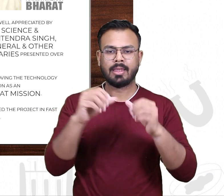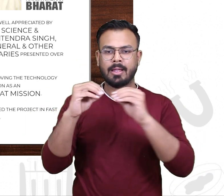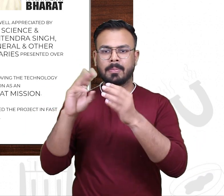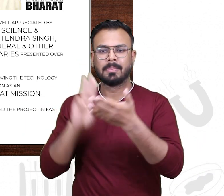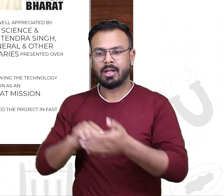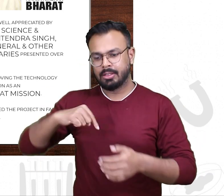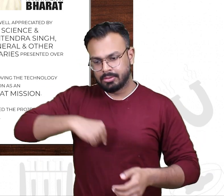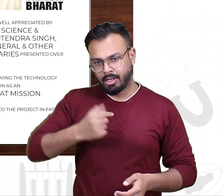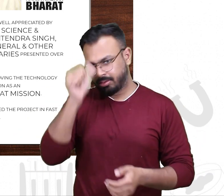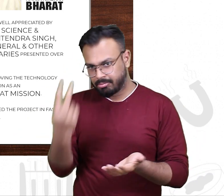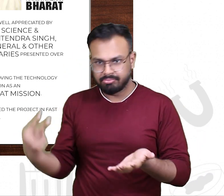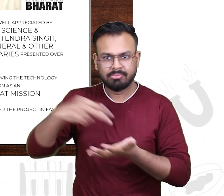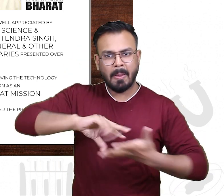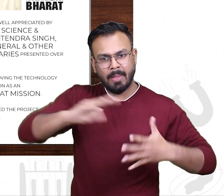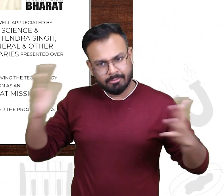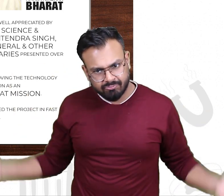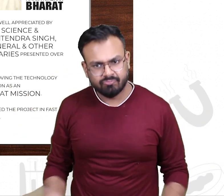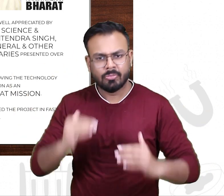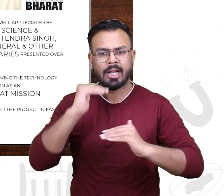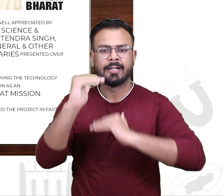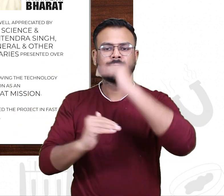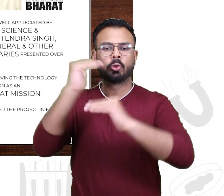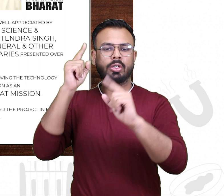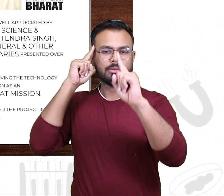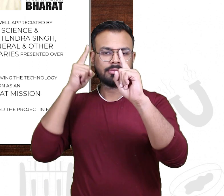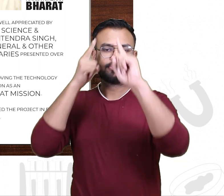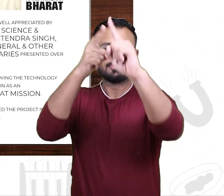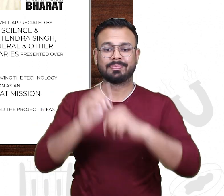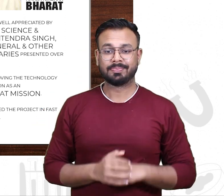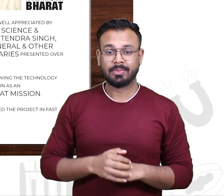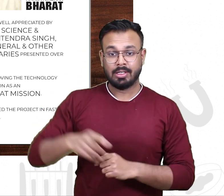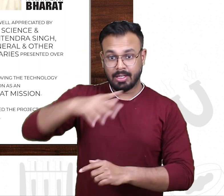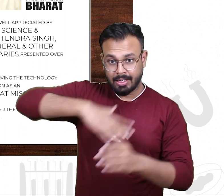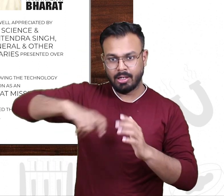suggested improving the technology with industry participation as an Atmanirbhar Bharat